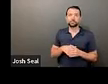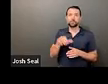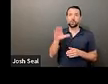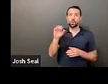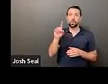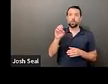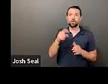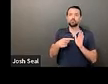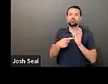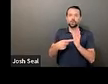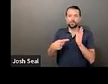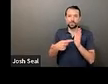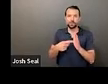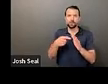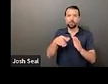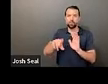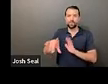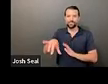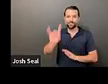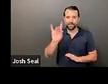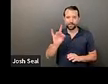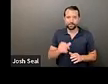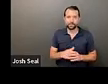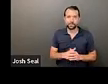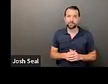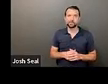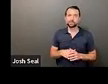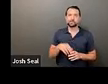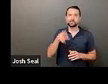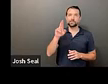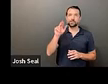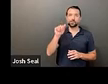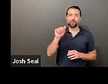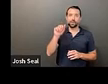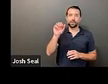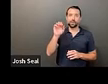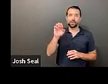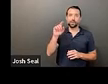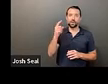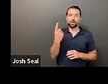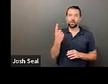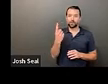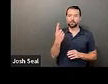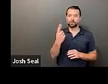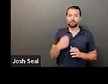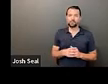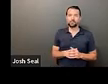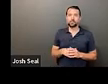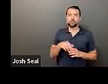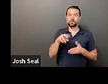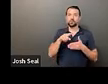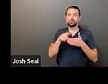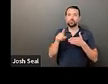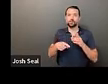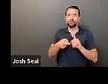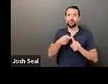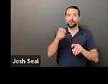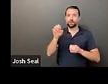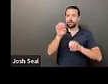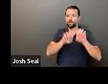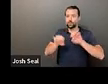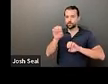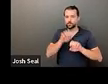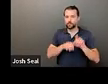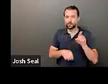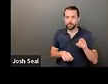for example, RAE1 represents results of evaluation. For us, in terms of being